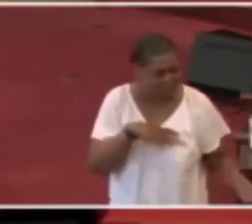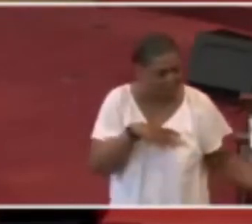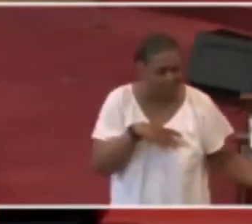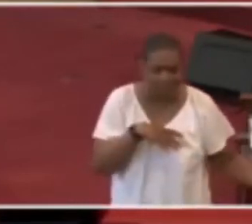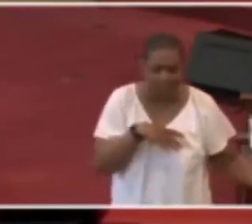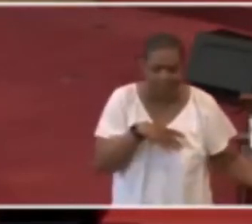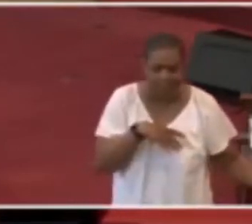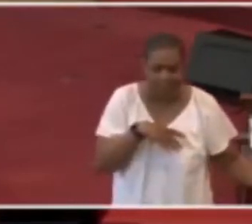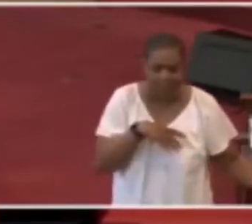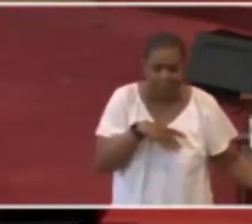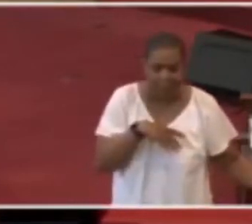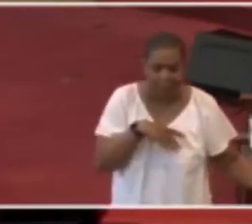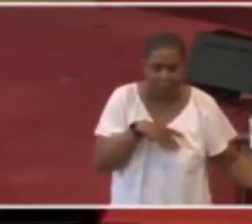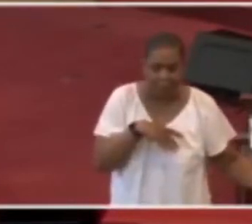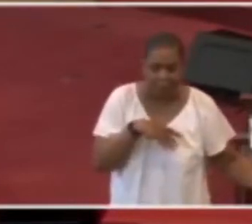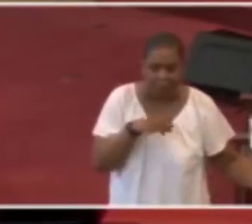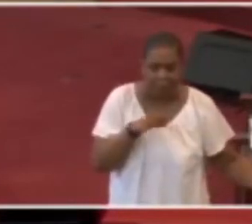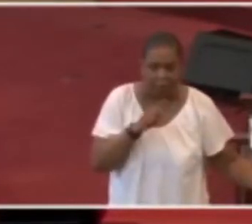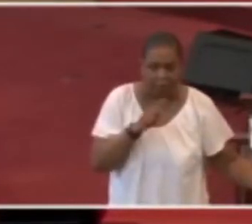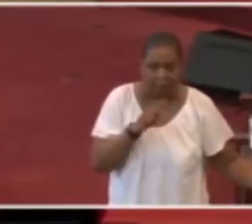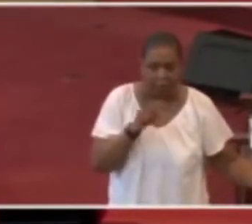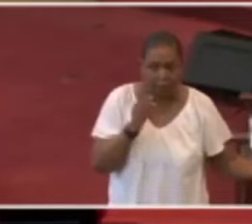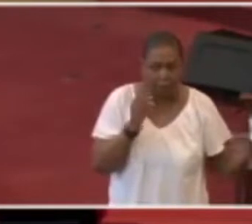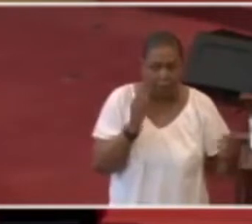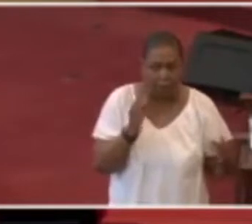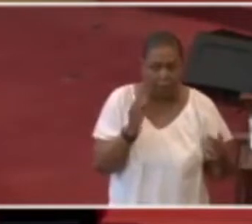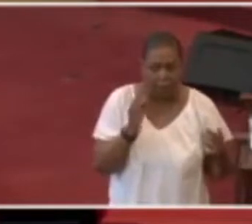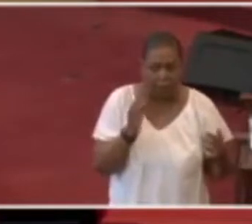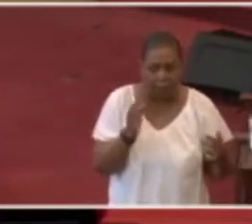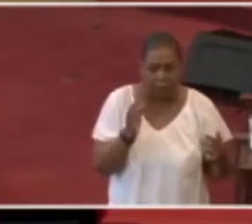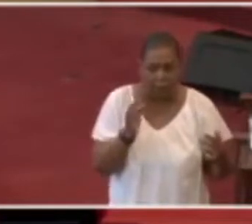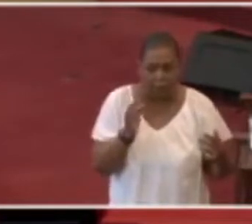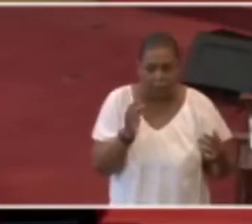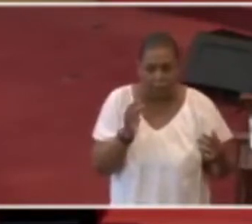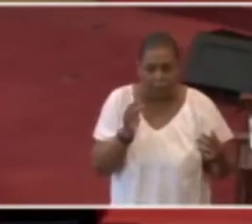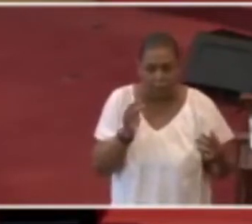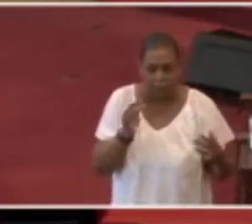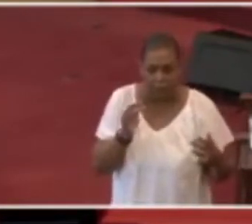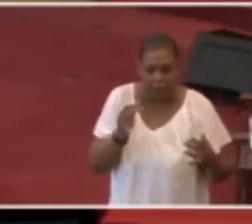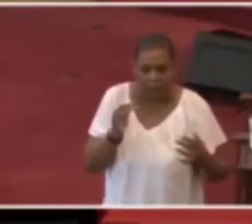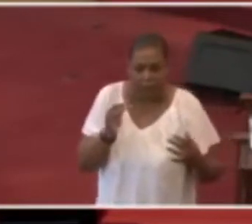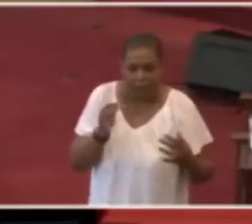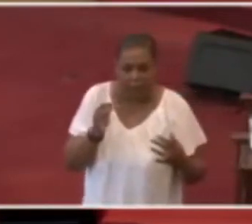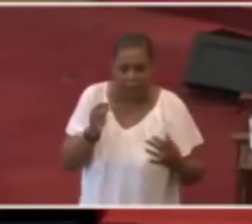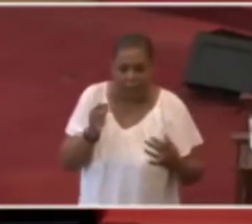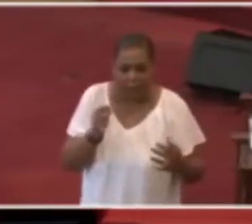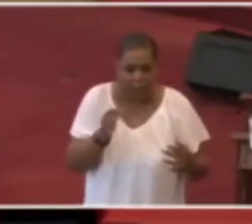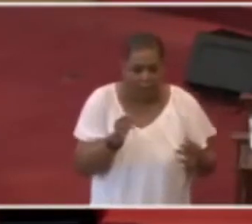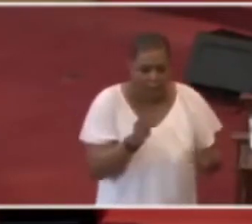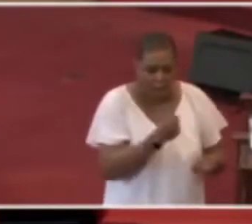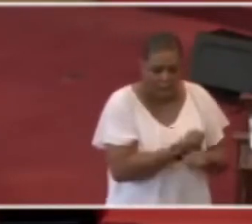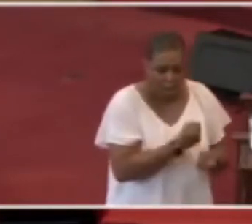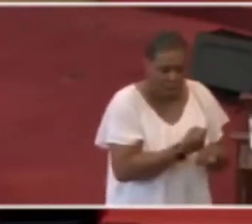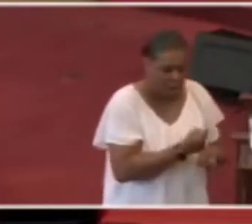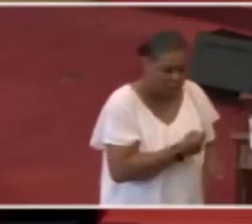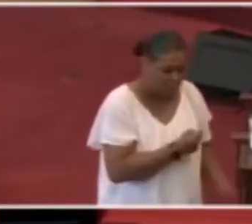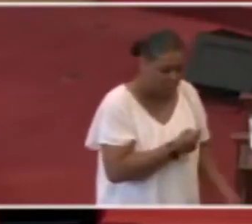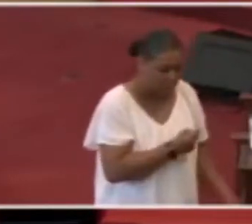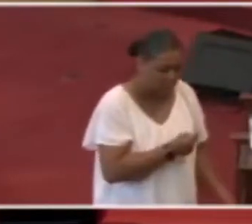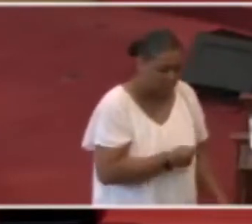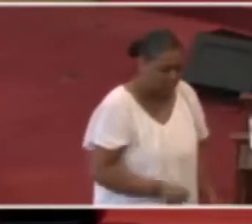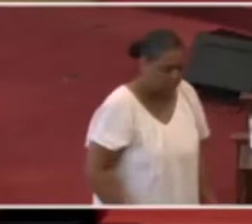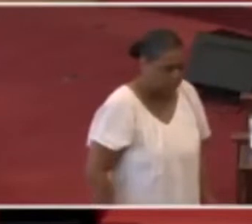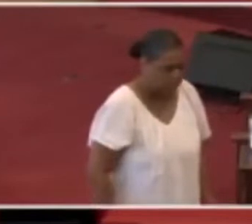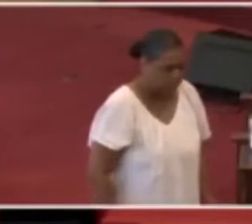are sobering up from being drunk on hate. And stones start dropping. And these men